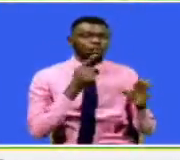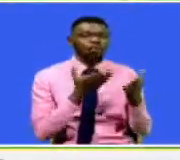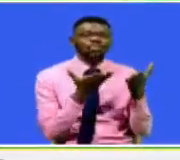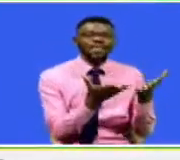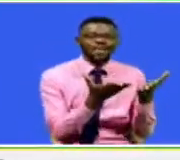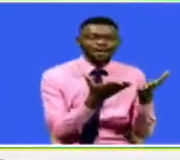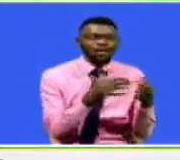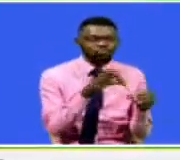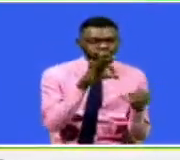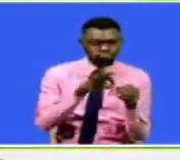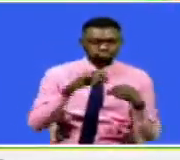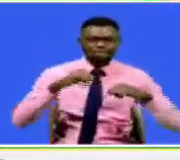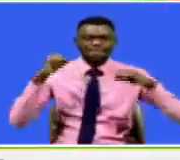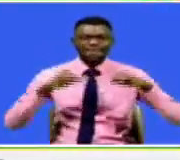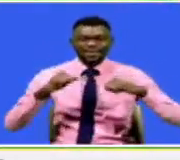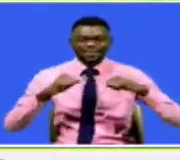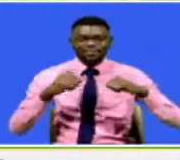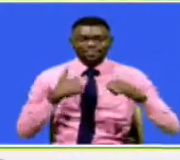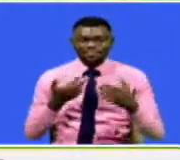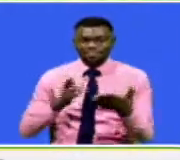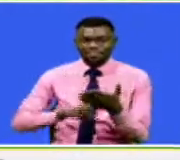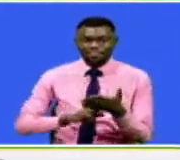voting. I want to repeat.